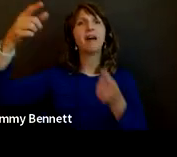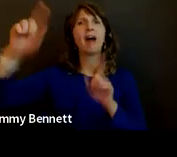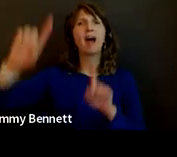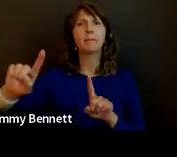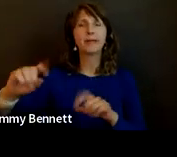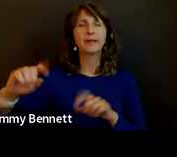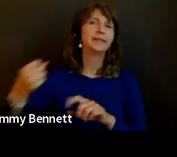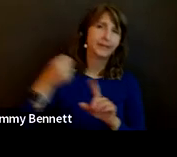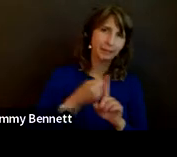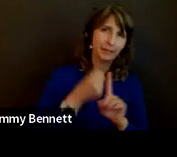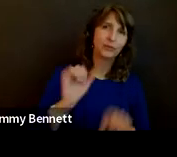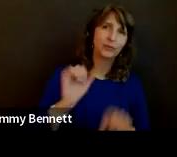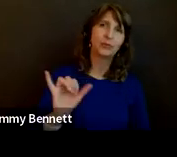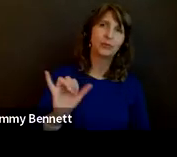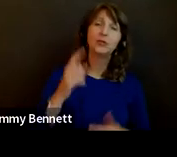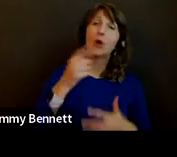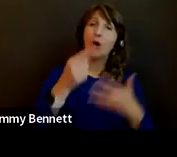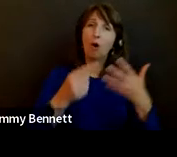keep in mind.